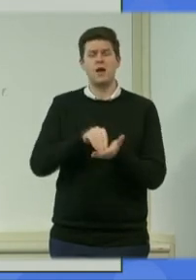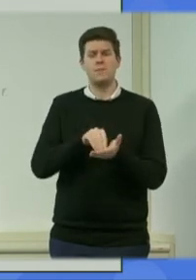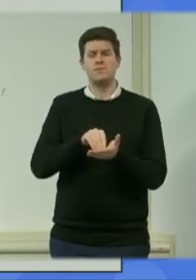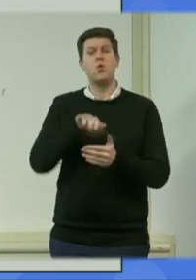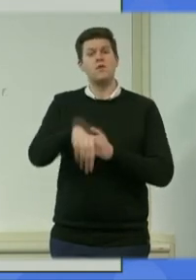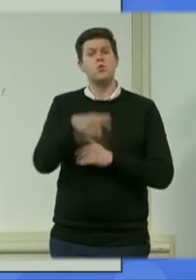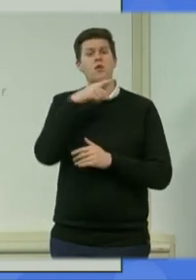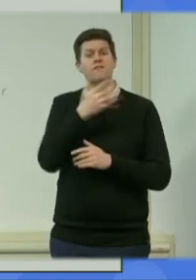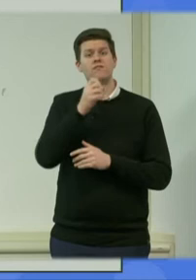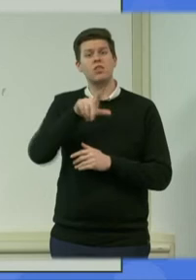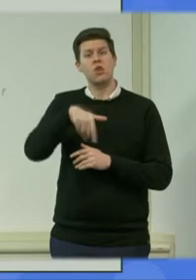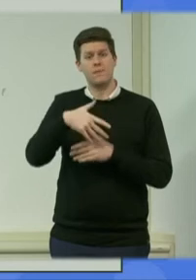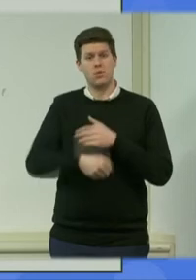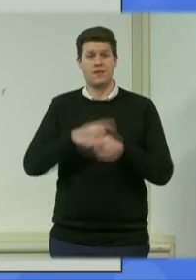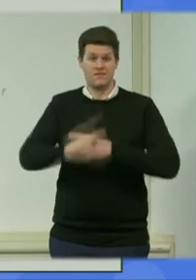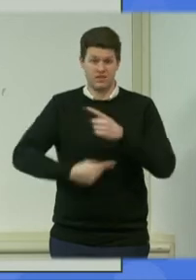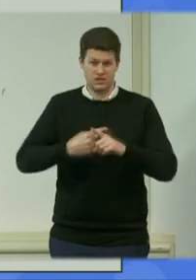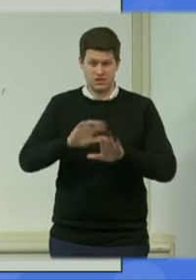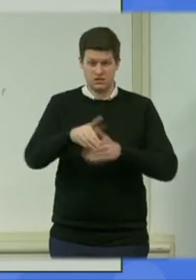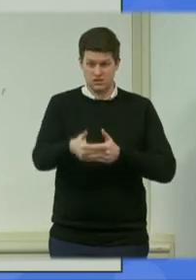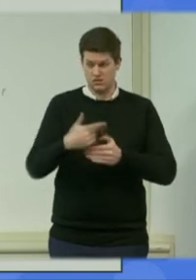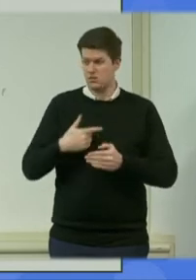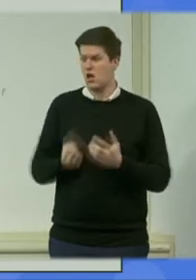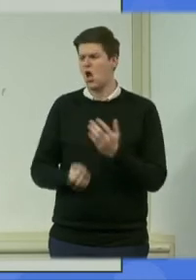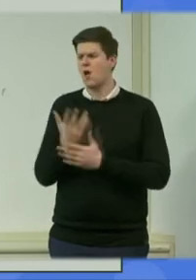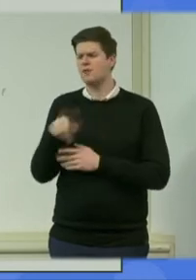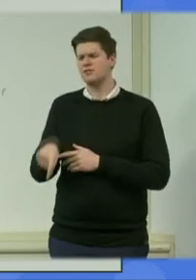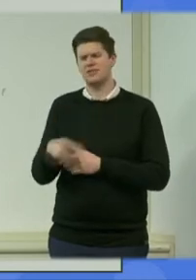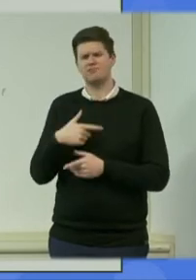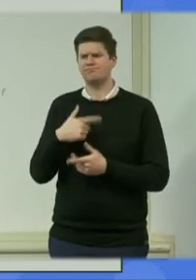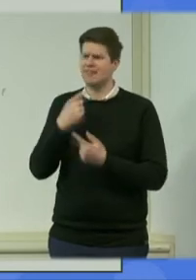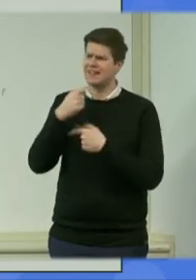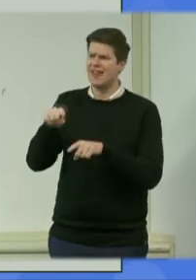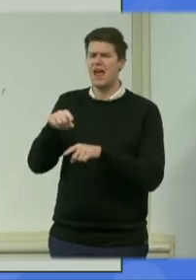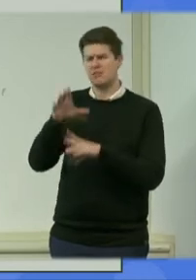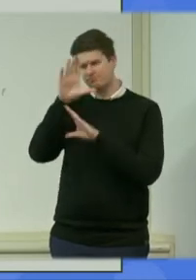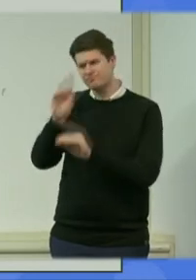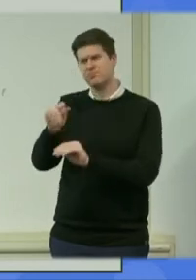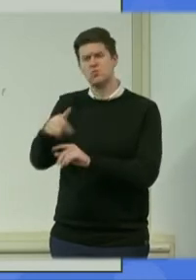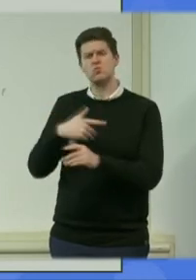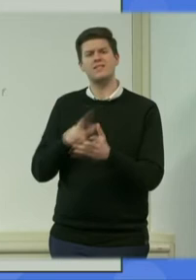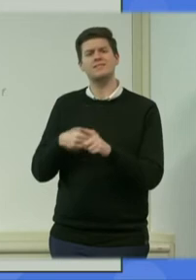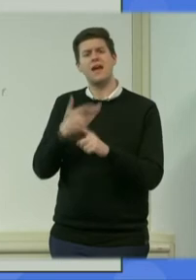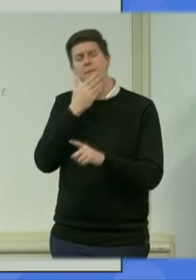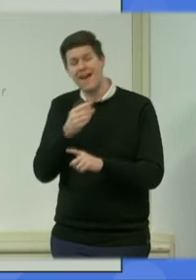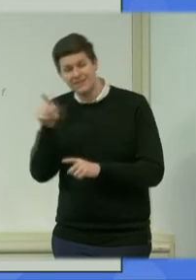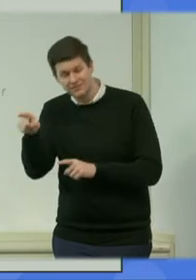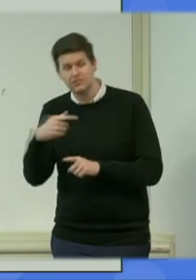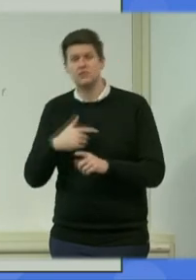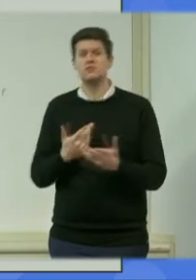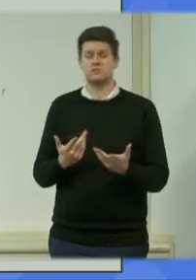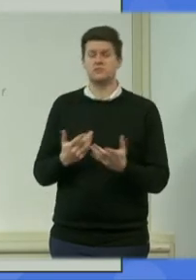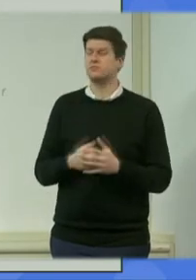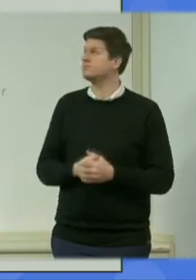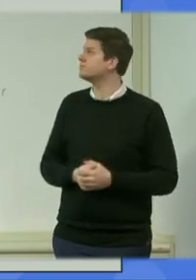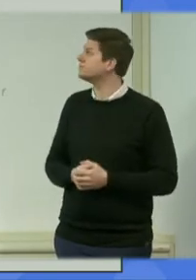£150,000 a year, how much they declared to the tax man between 2007-08 and 2011-12. And I'm going to